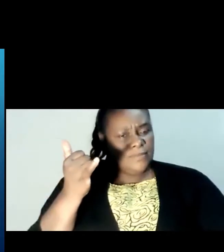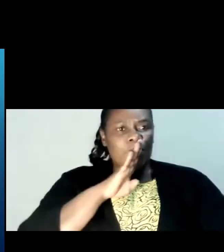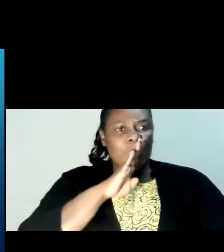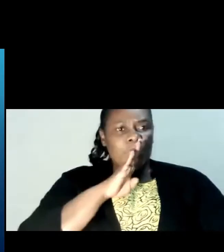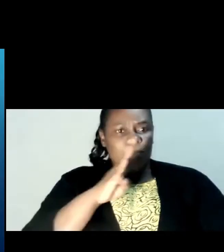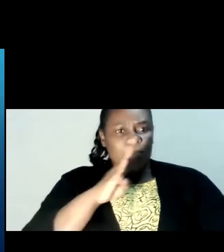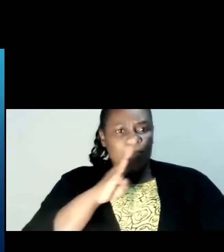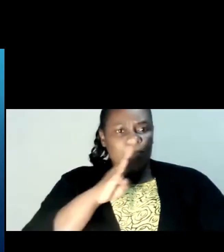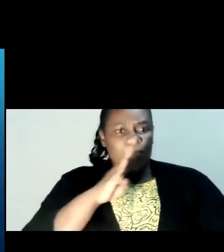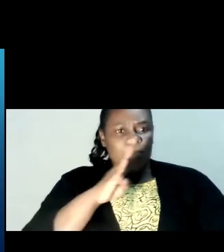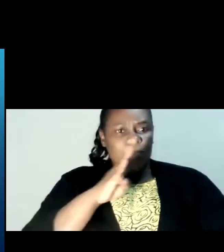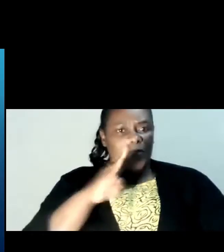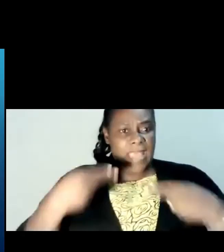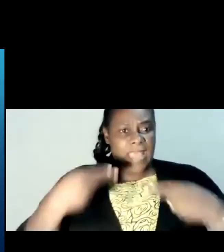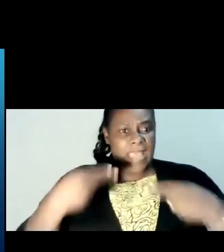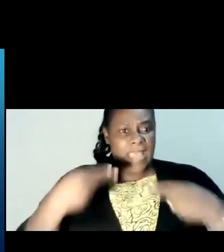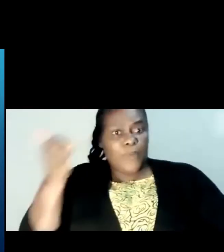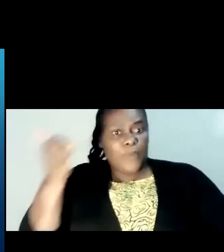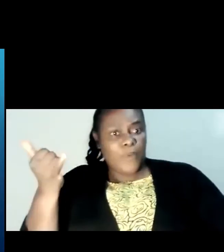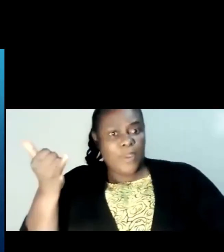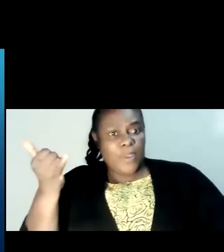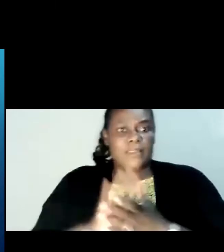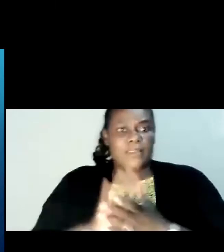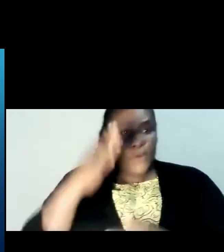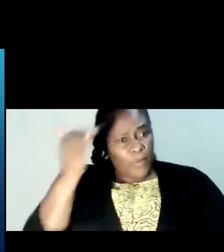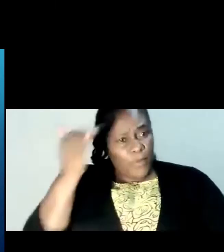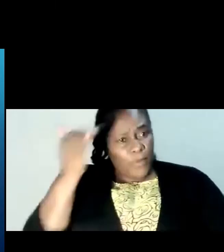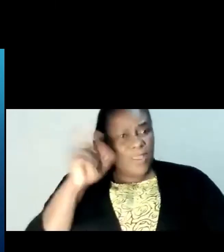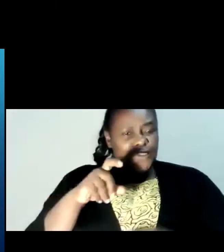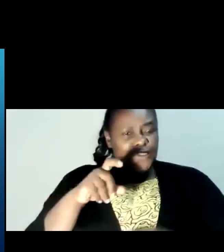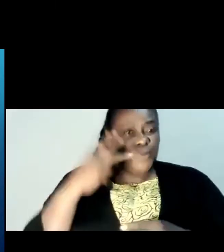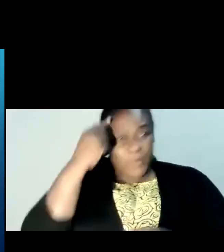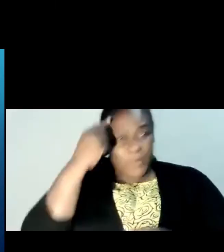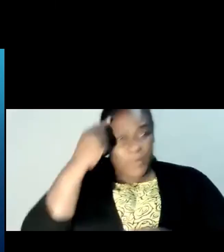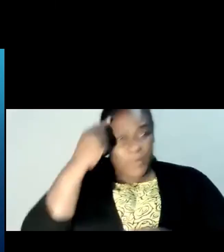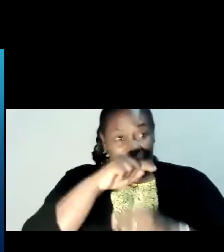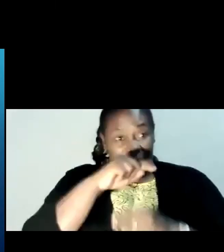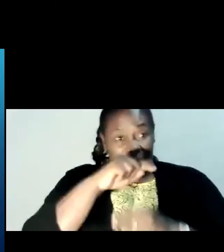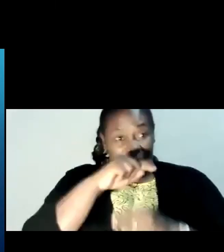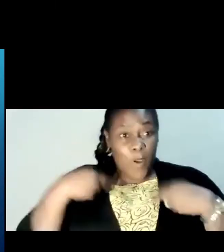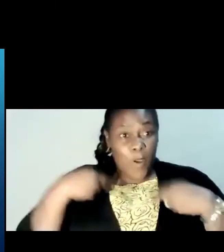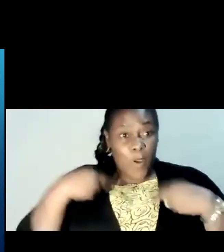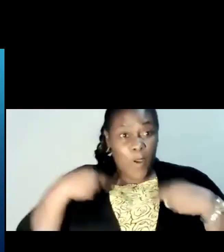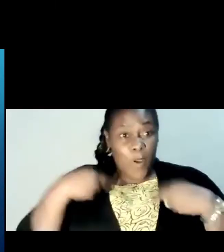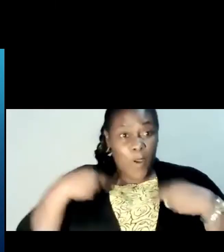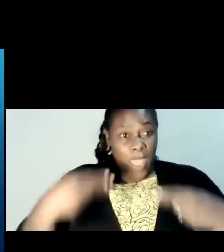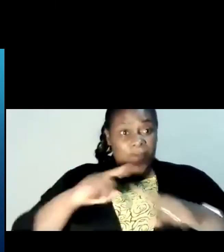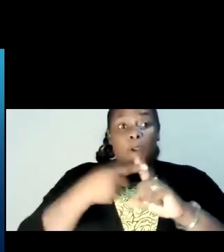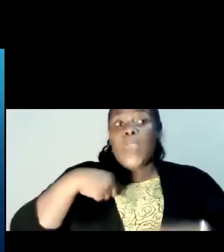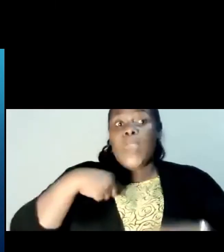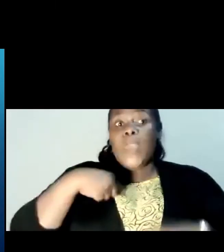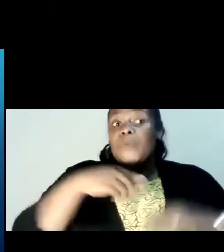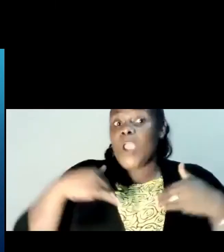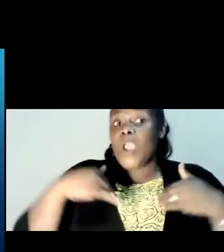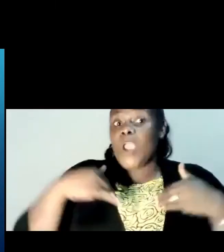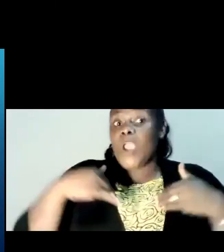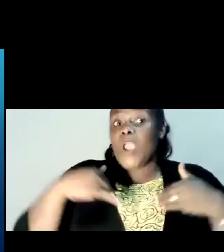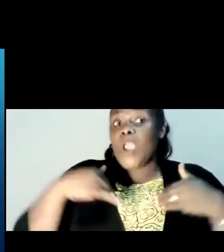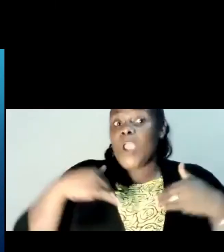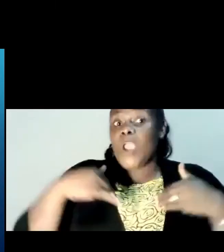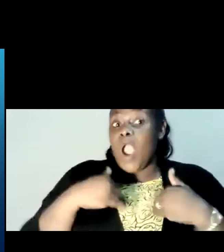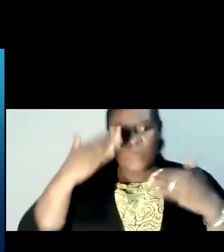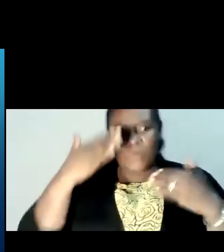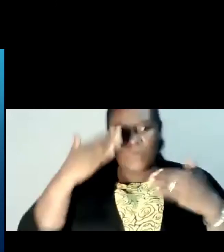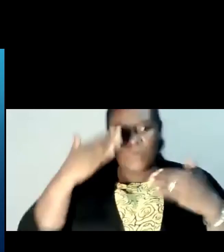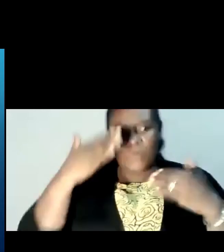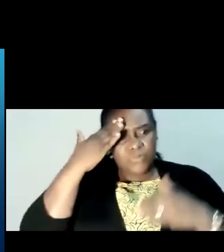with us? Like, why is it important for us to think about health in our youth, or at whatever stage of life we may